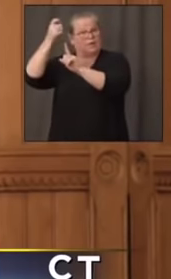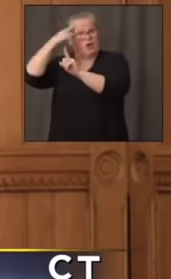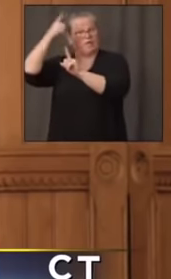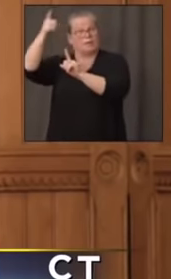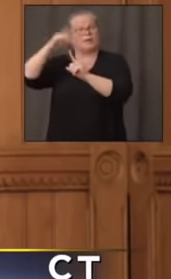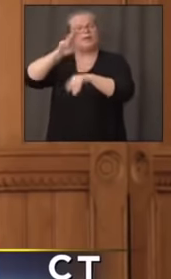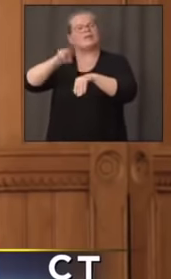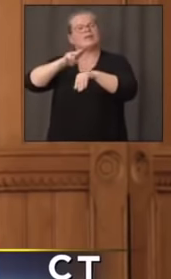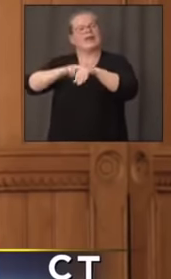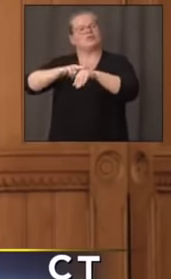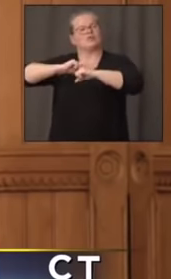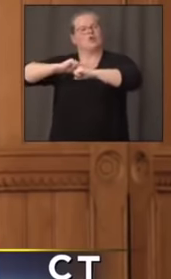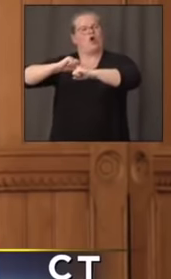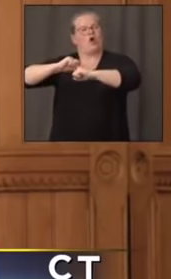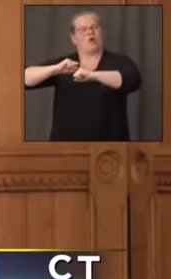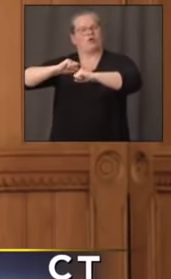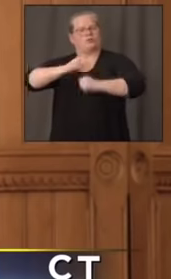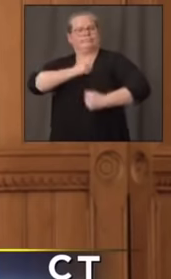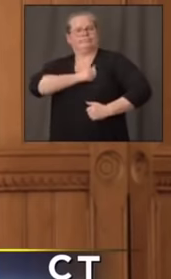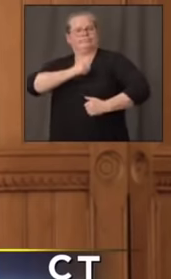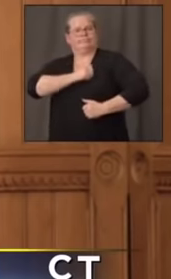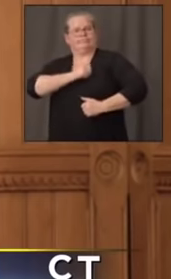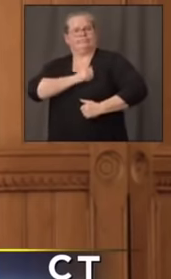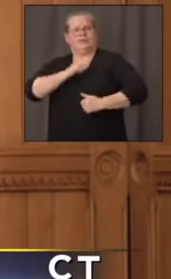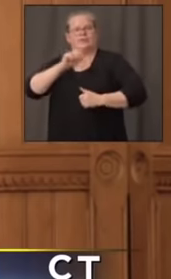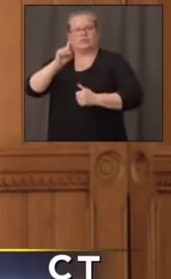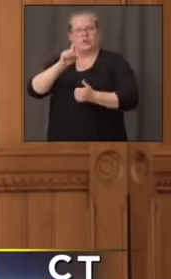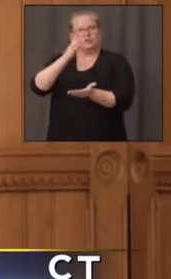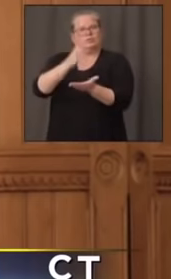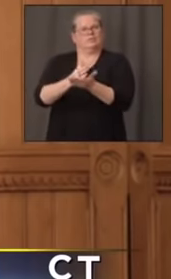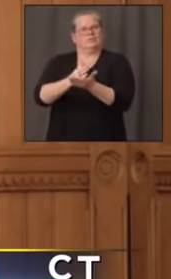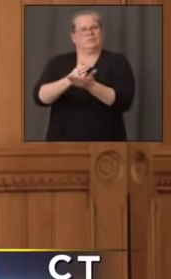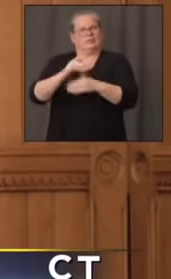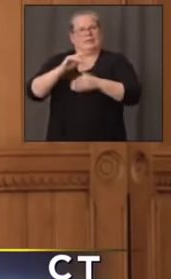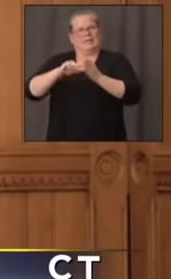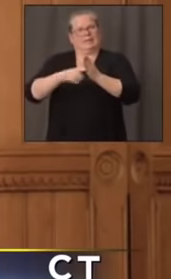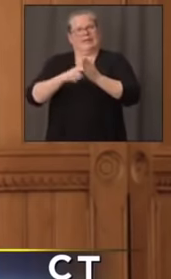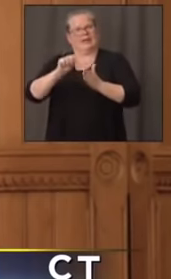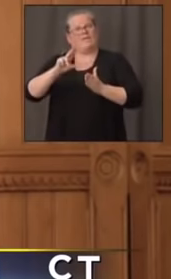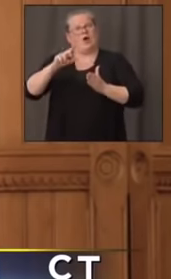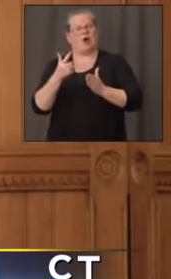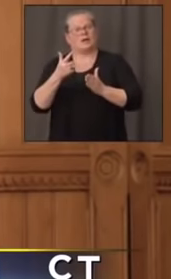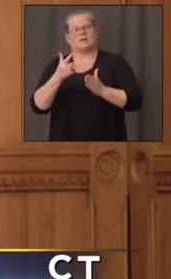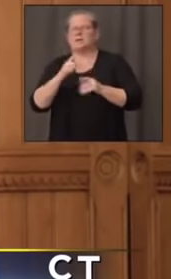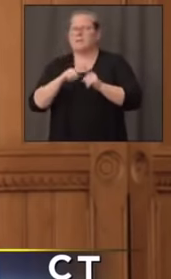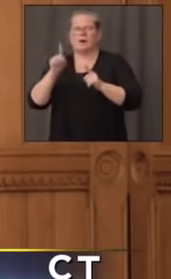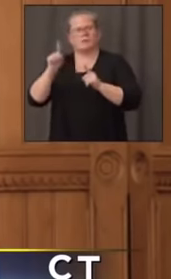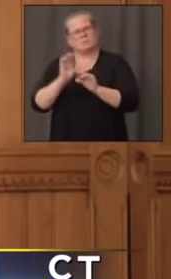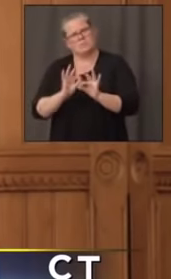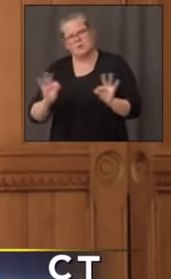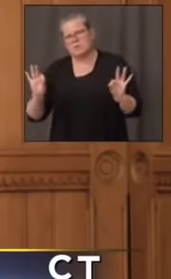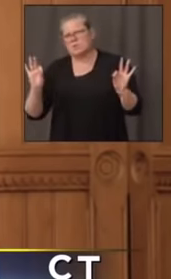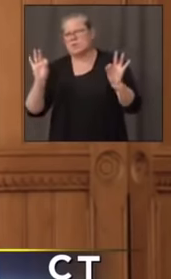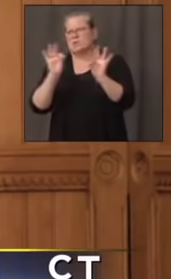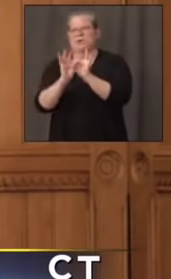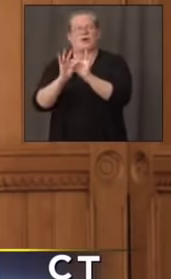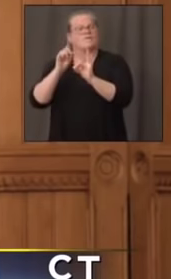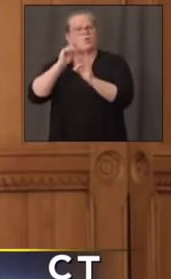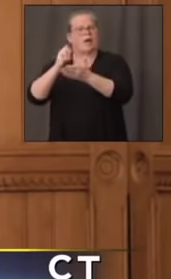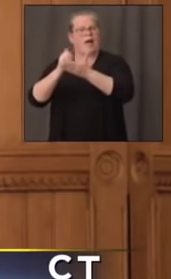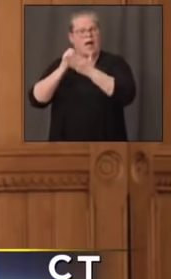Guard deployment, which is set to expire in early August. National Guard has been absolutely instrumental in our PPE supply chain,